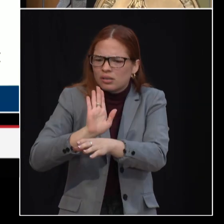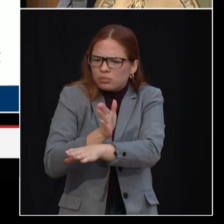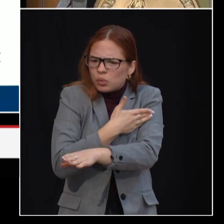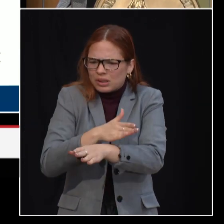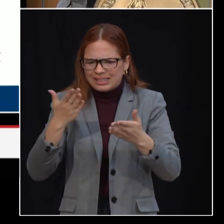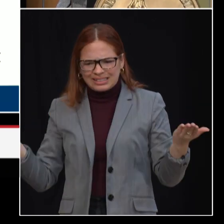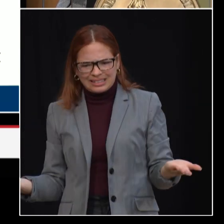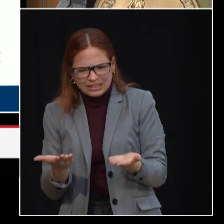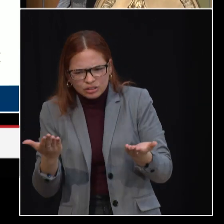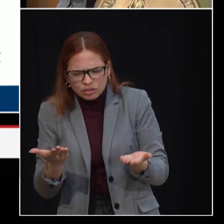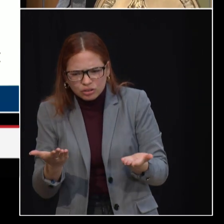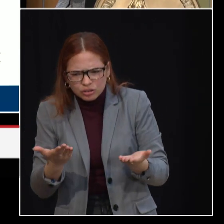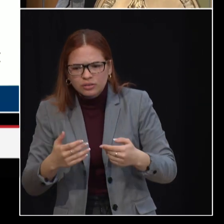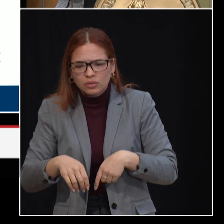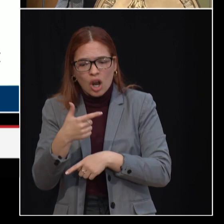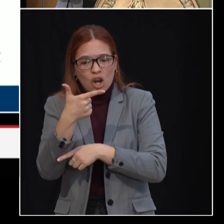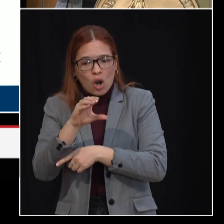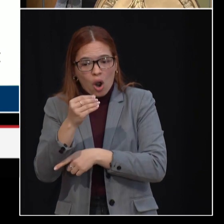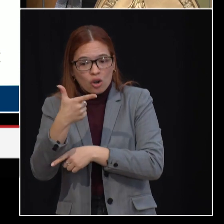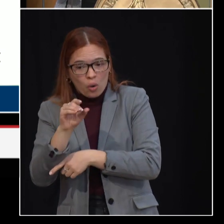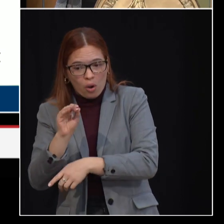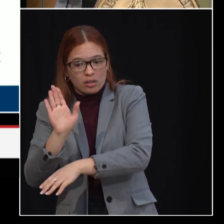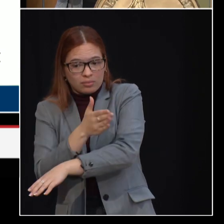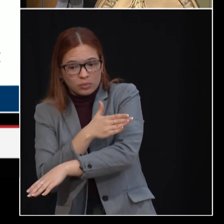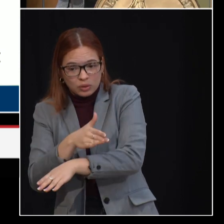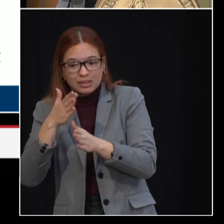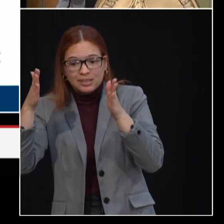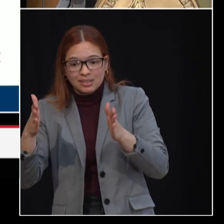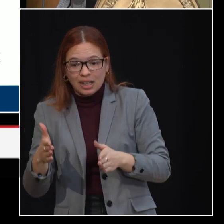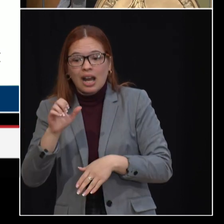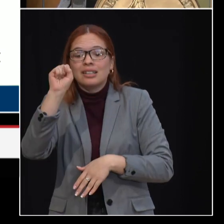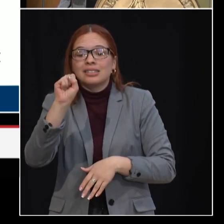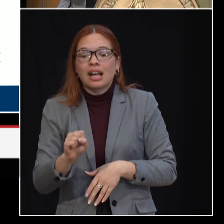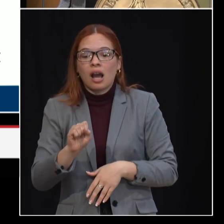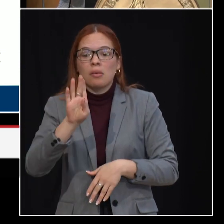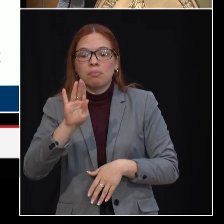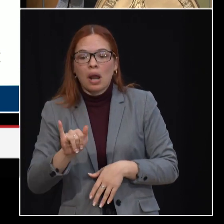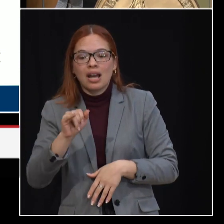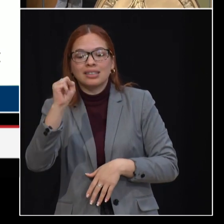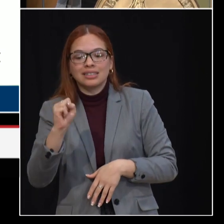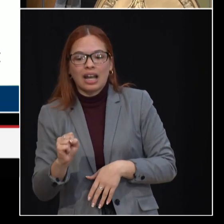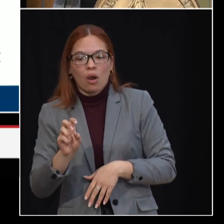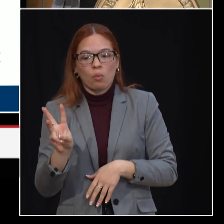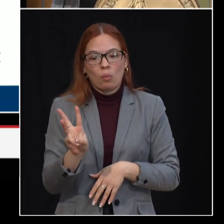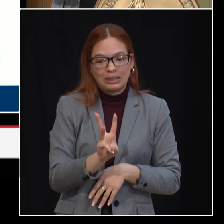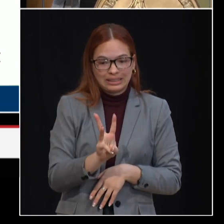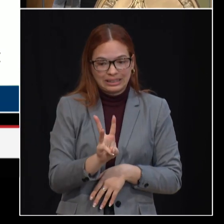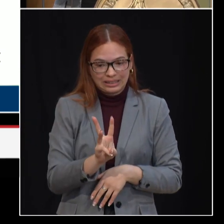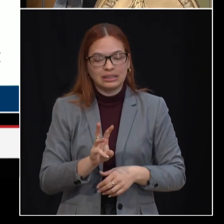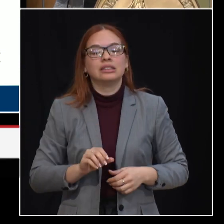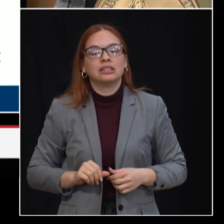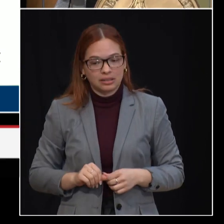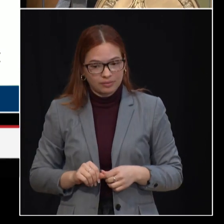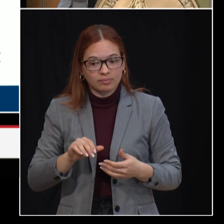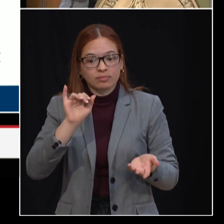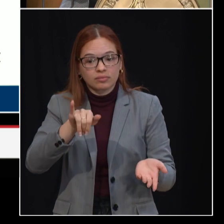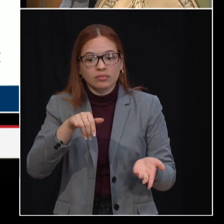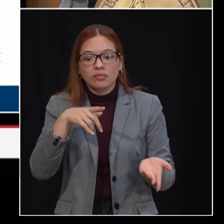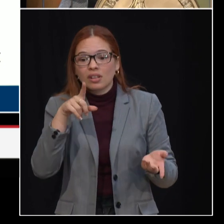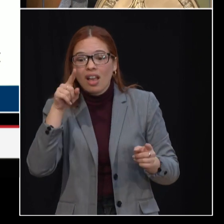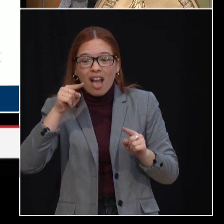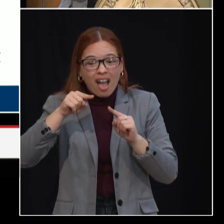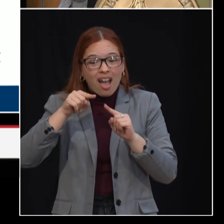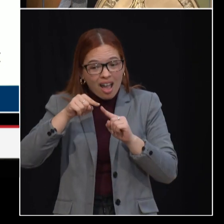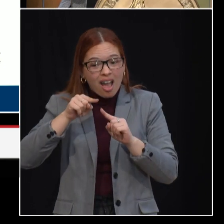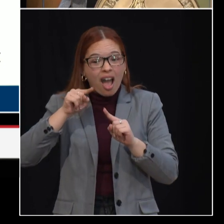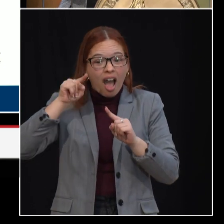We have Go-Go artists at South by Southwest, and they're even representing us as far as Tanzania. We